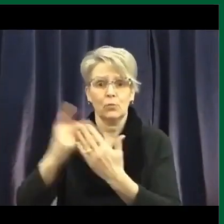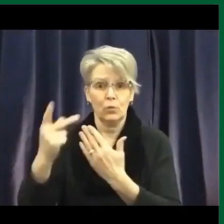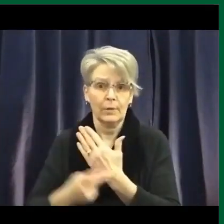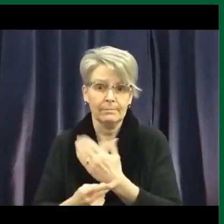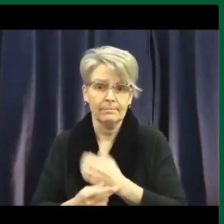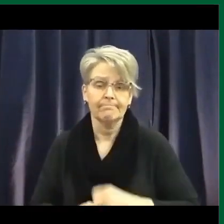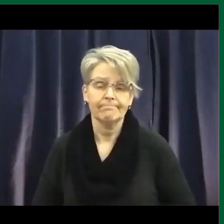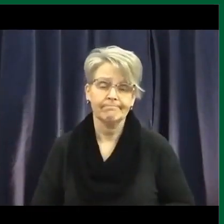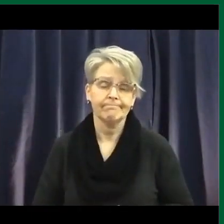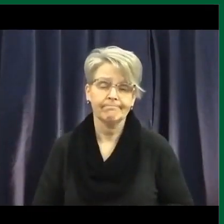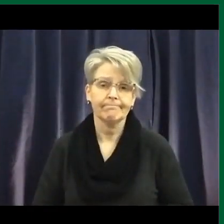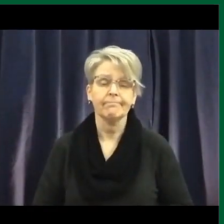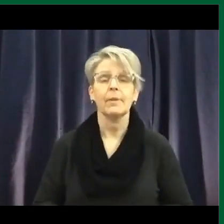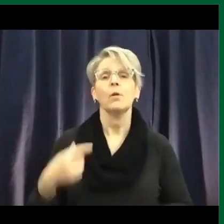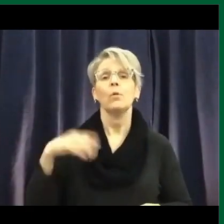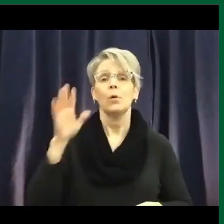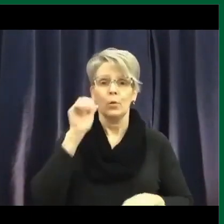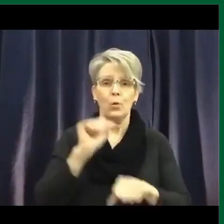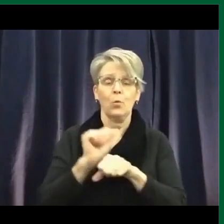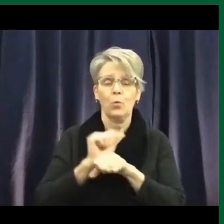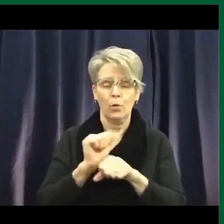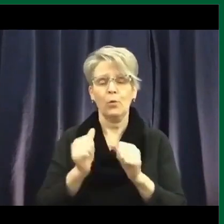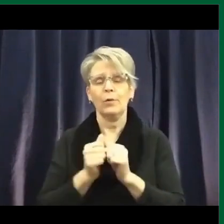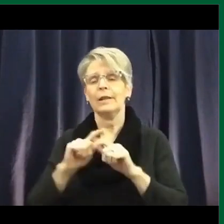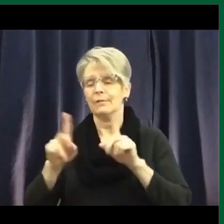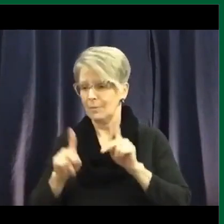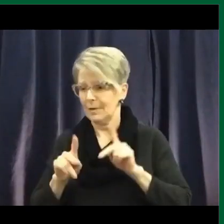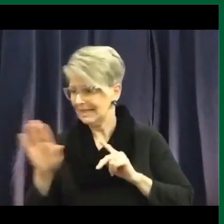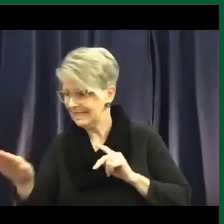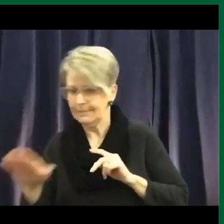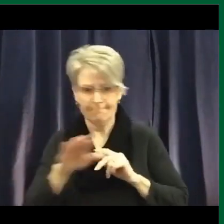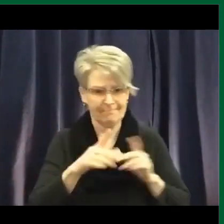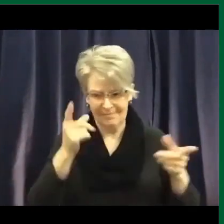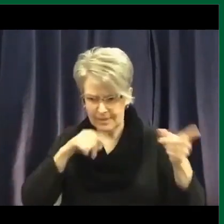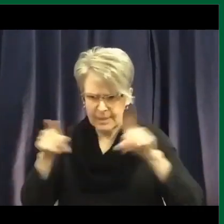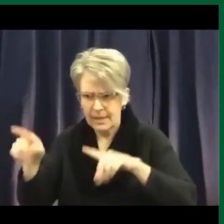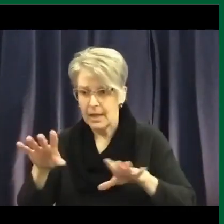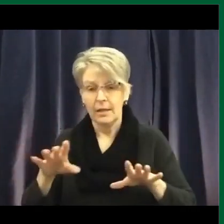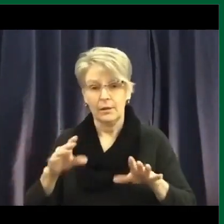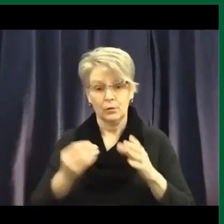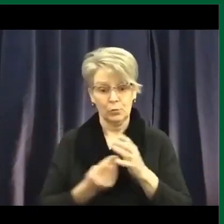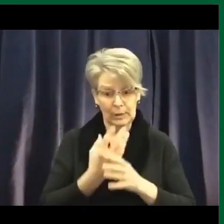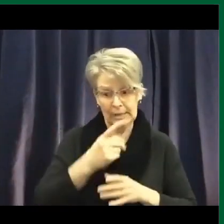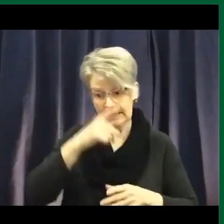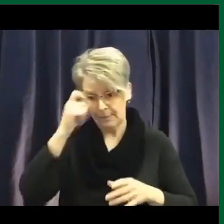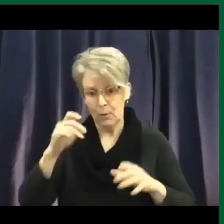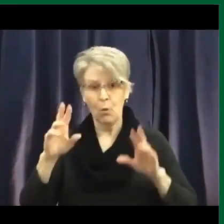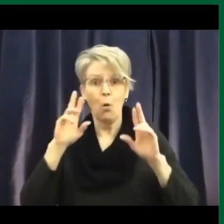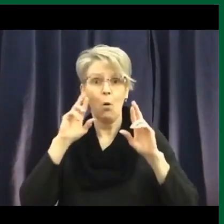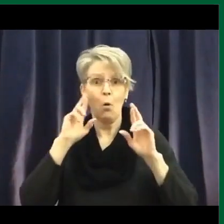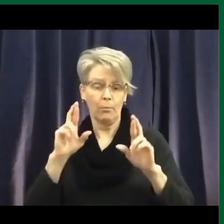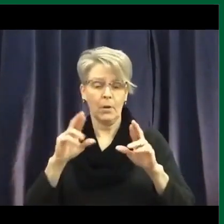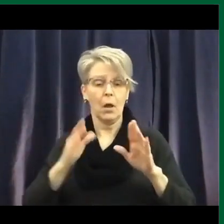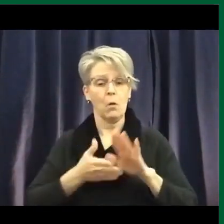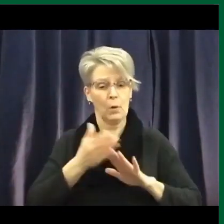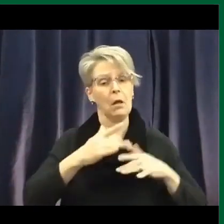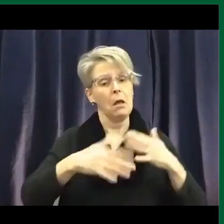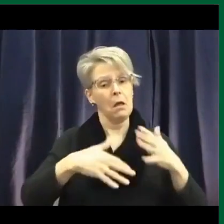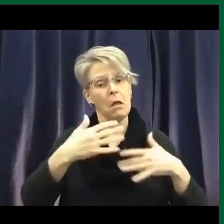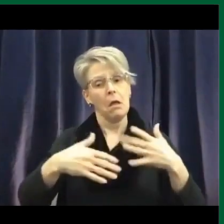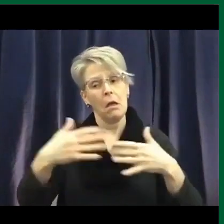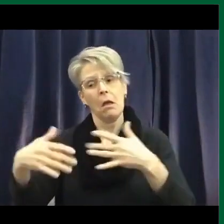We'll be working with our partners in these sectors to ensure their spring and summer seasons are up and running as normal as possible, but also